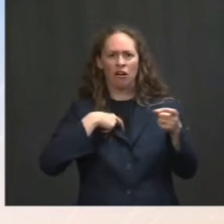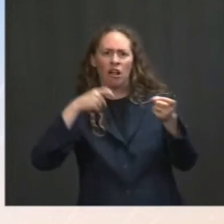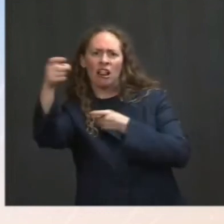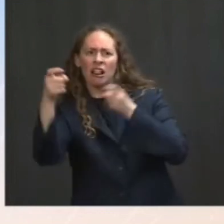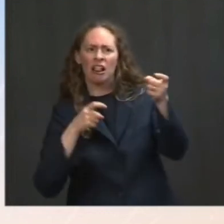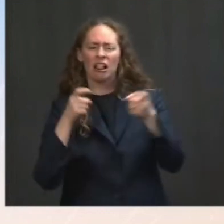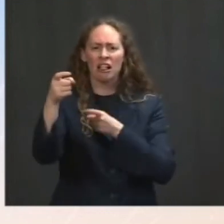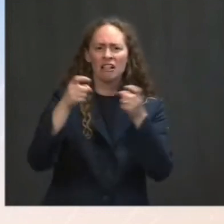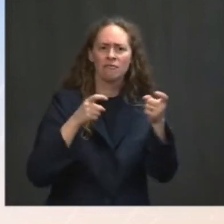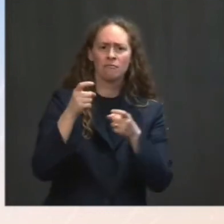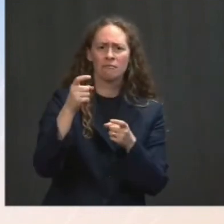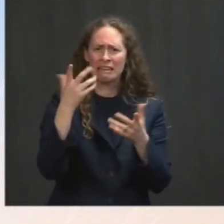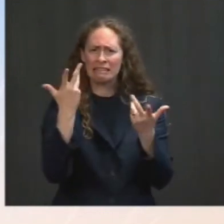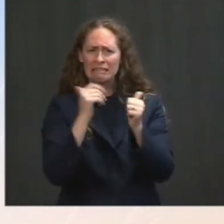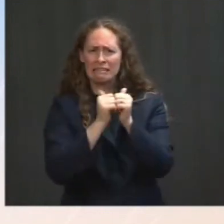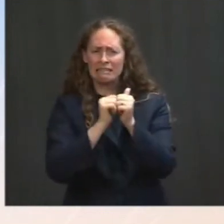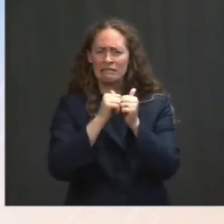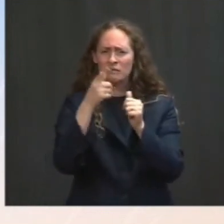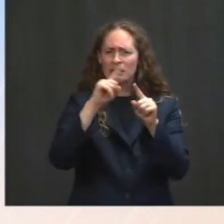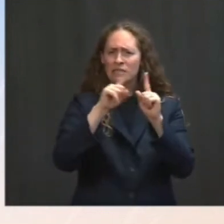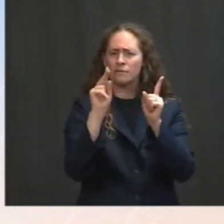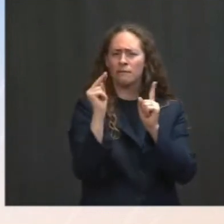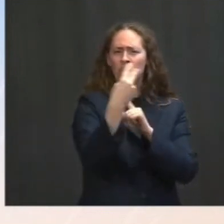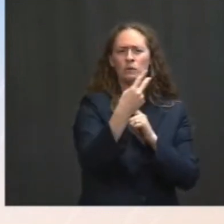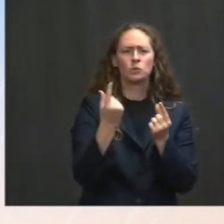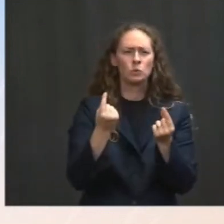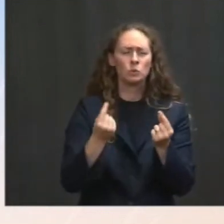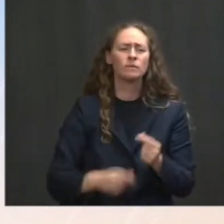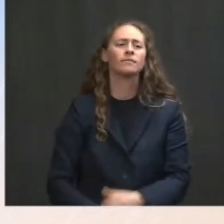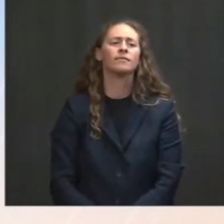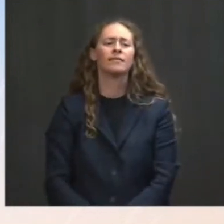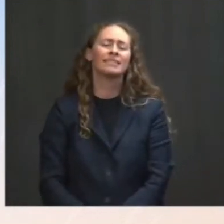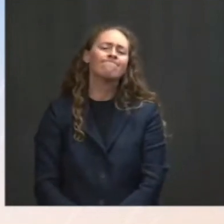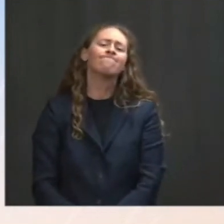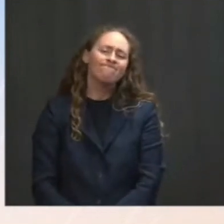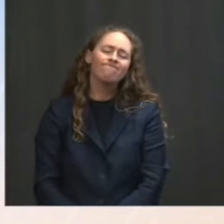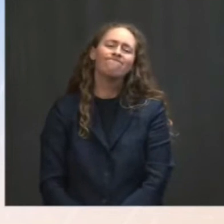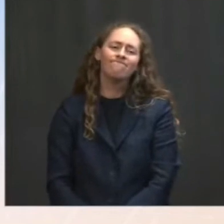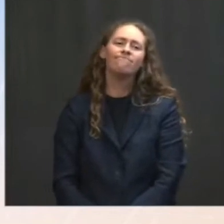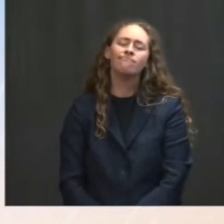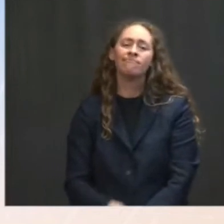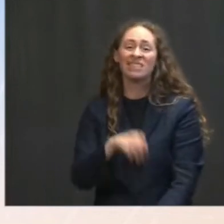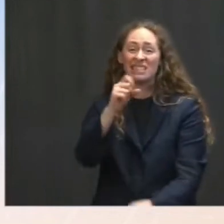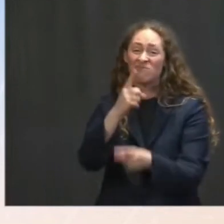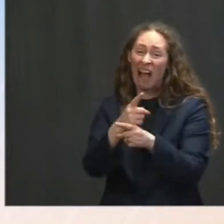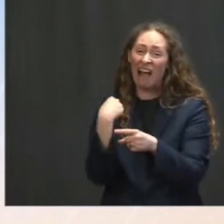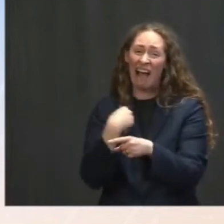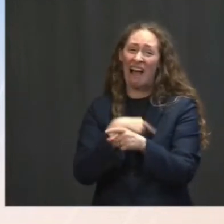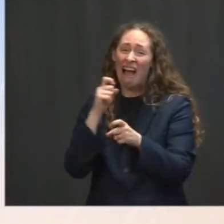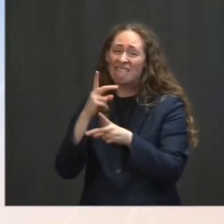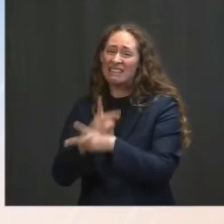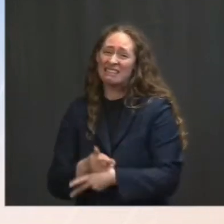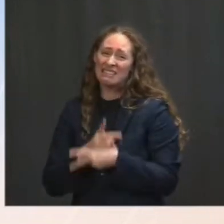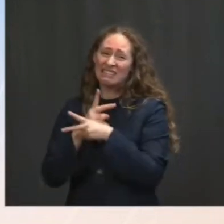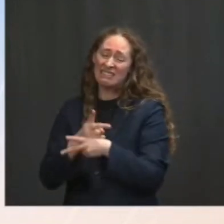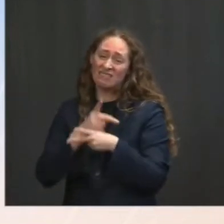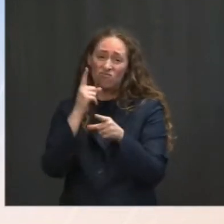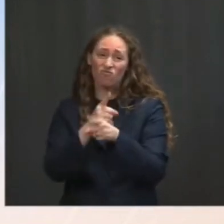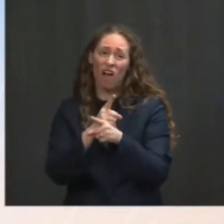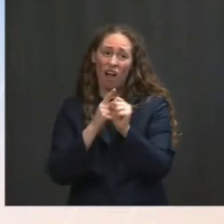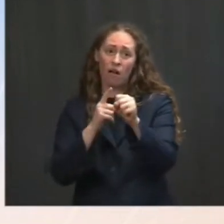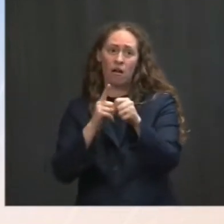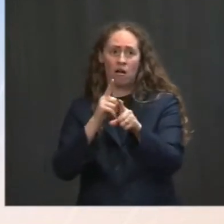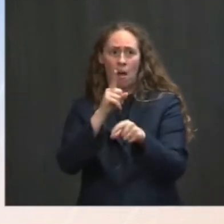you're absolutely right, I should say, Alex, in that we have to be very careful, and we are mindful of being quite careful of not